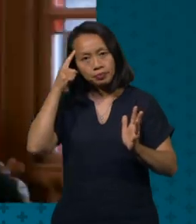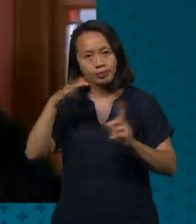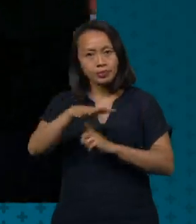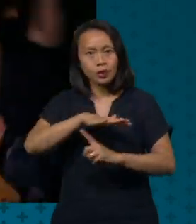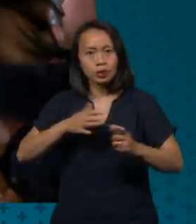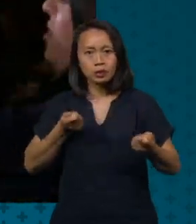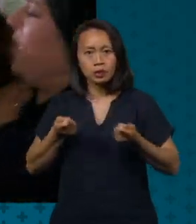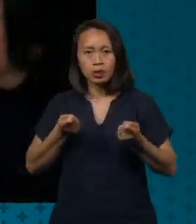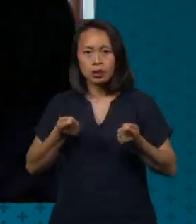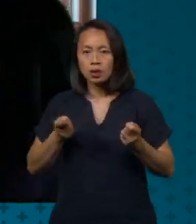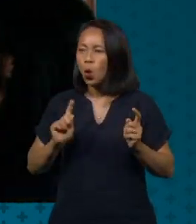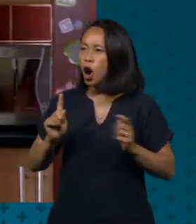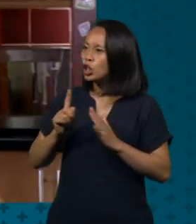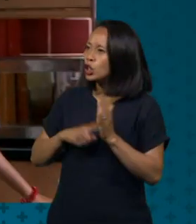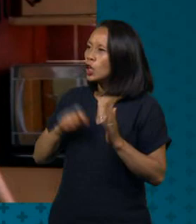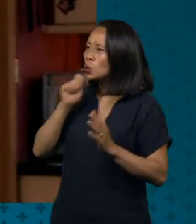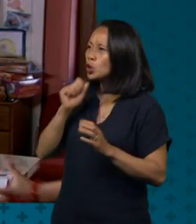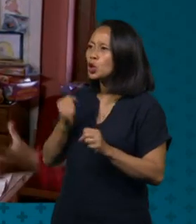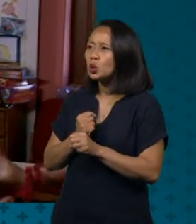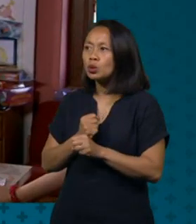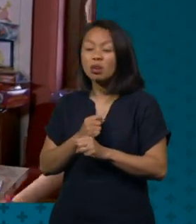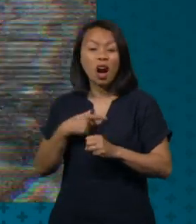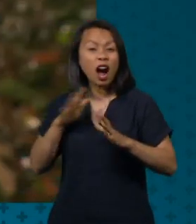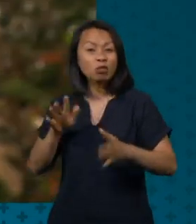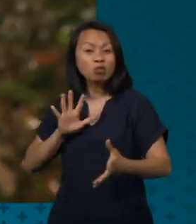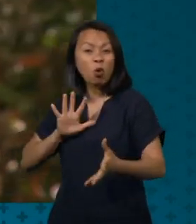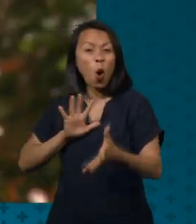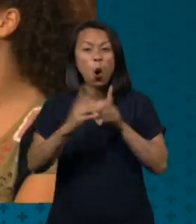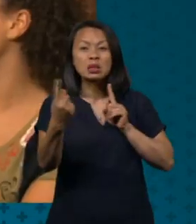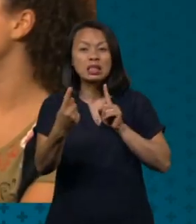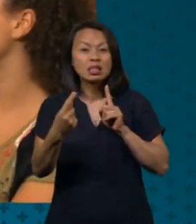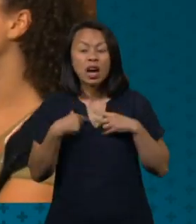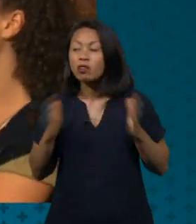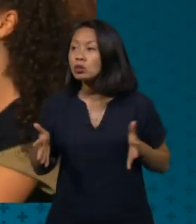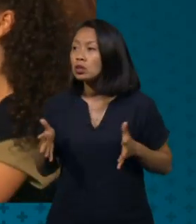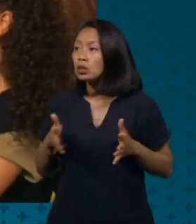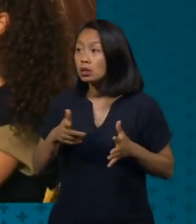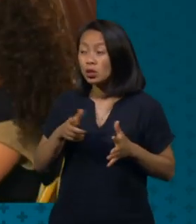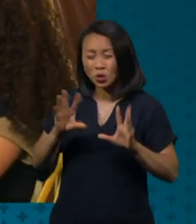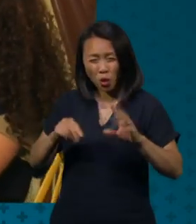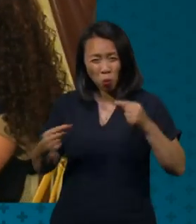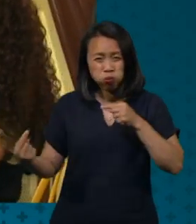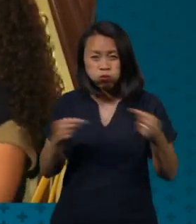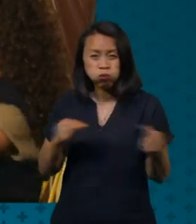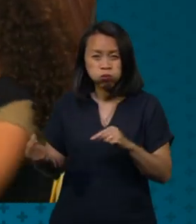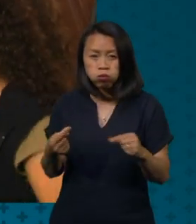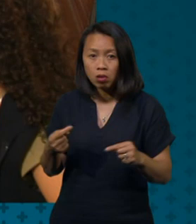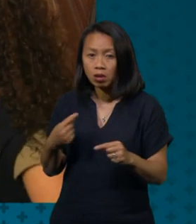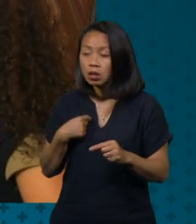do? And then do the exact opposite. I dare you to dye your hair. Oh, you do,